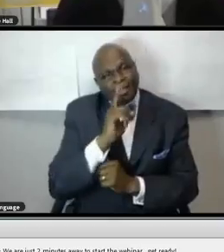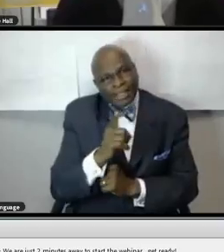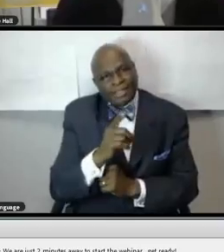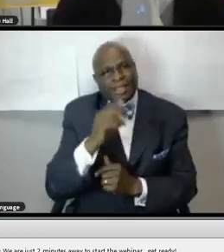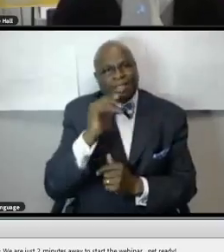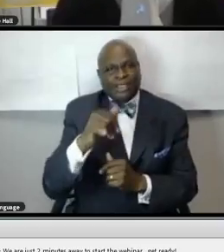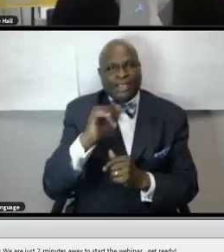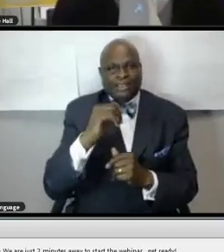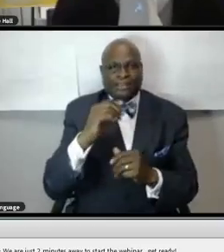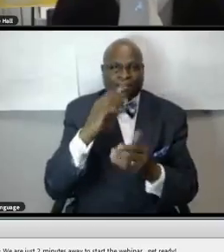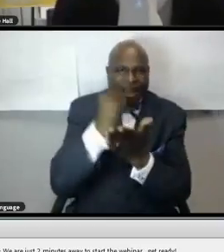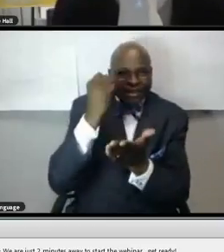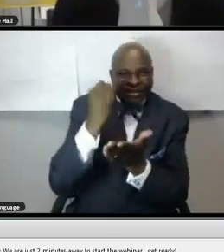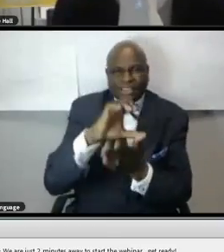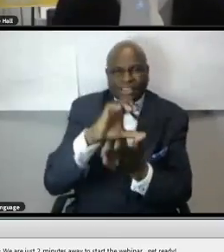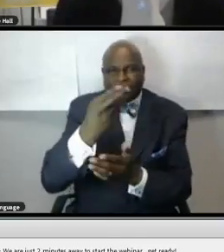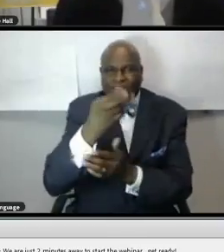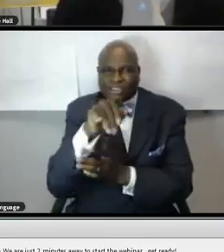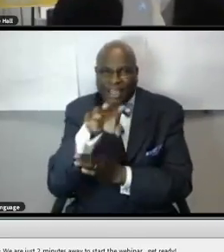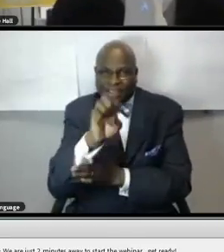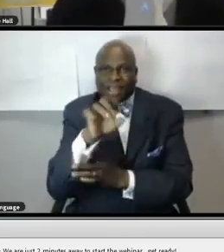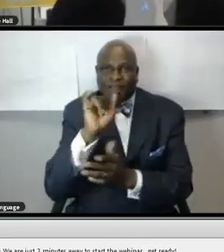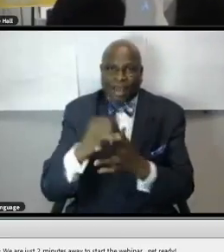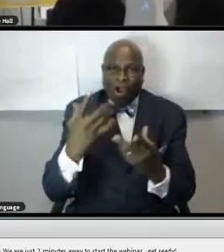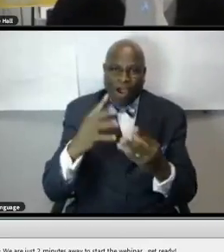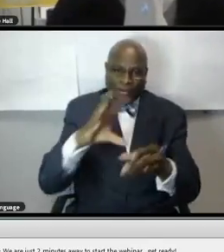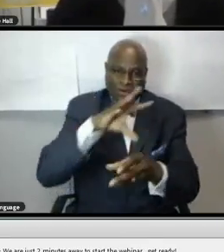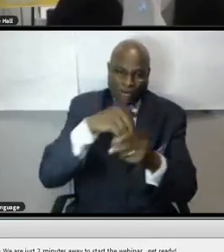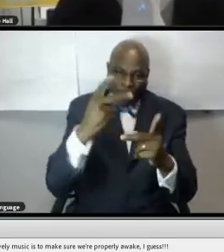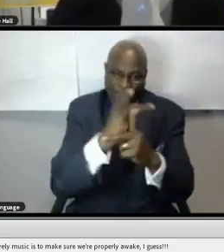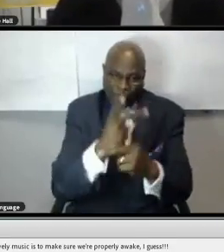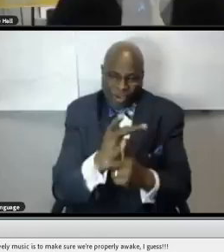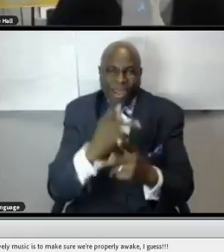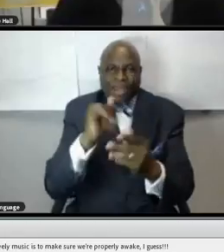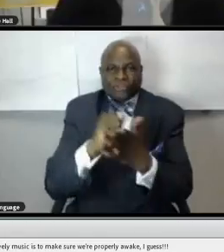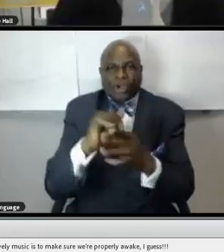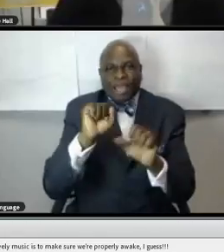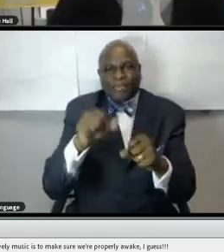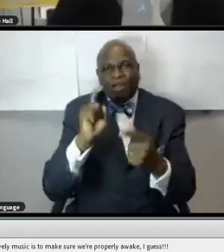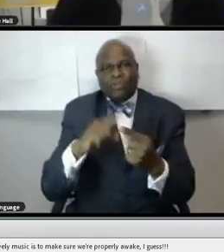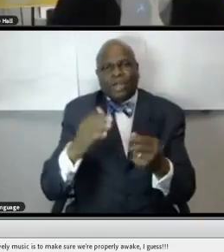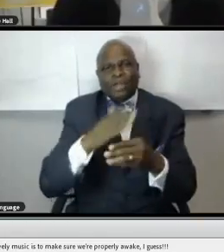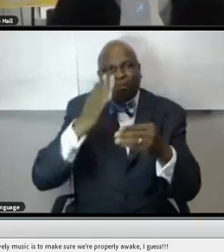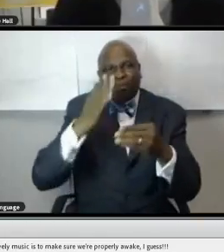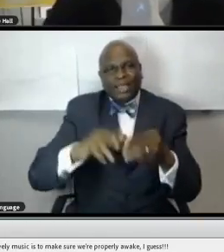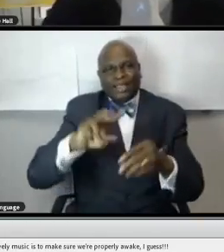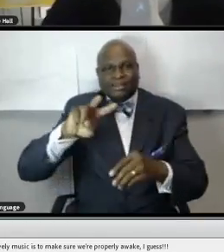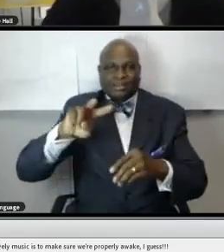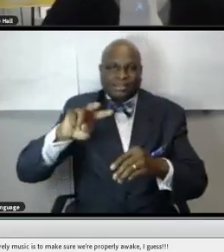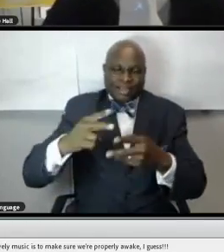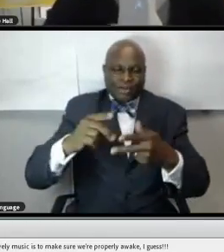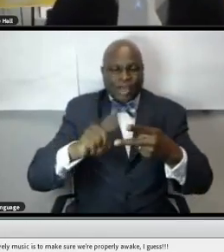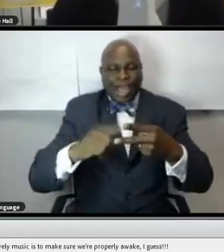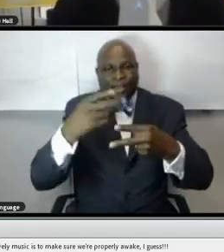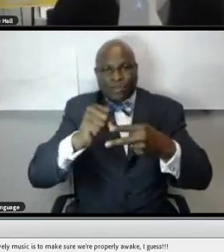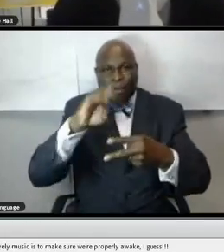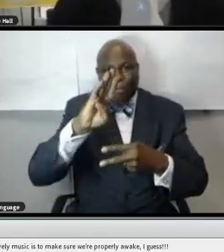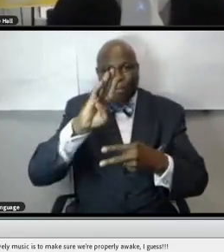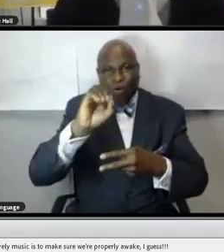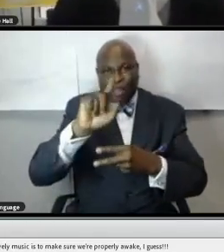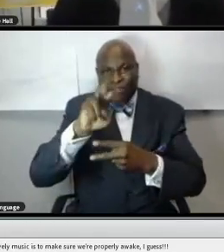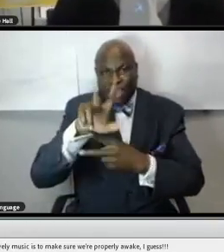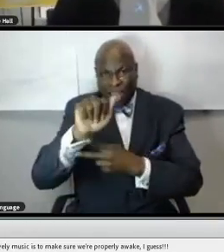the chances that are calculated of being able to complete secondary school, and this is in Bolivia. And if you take